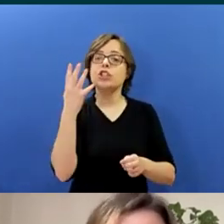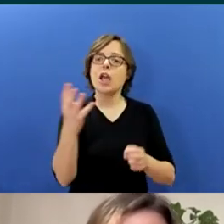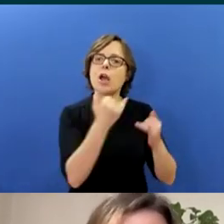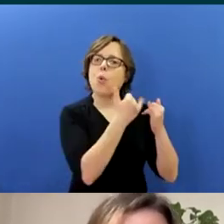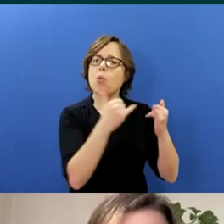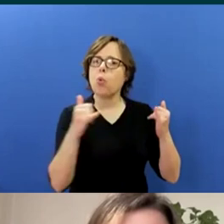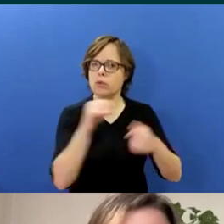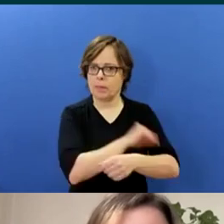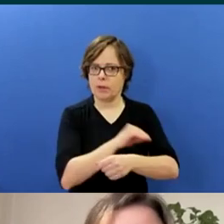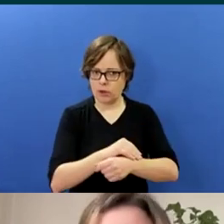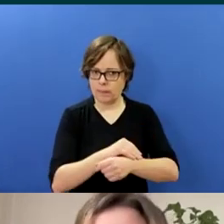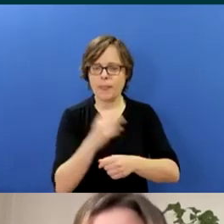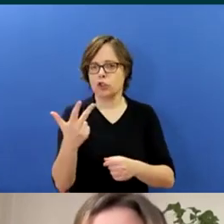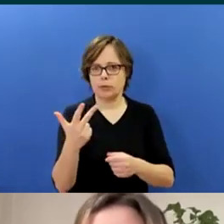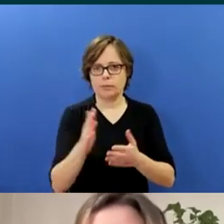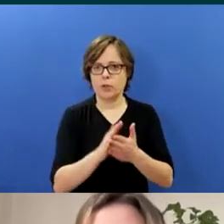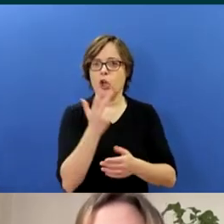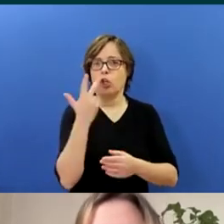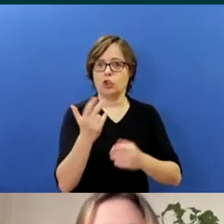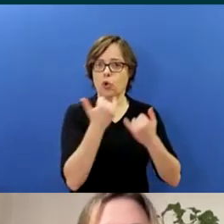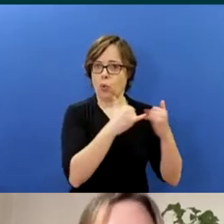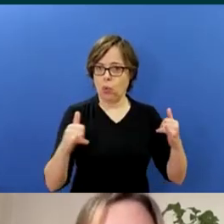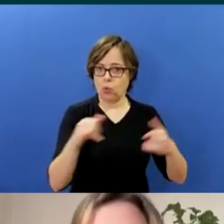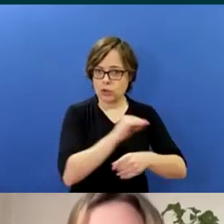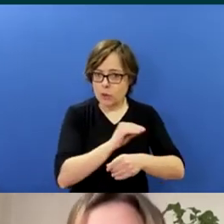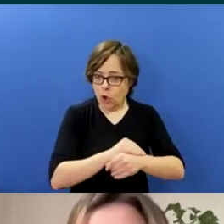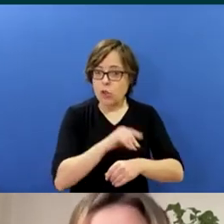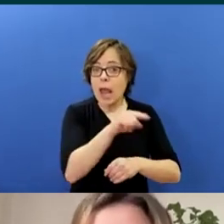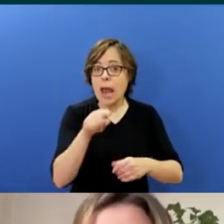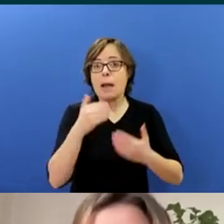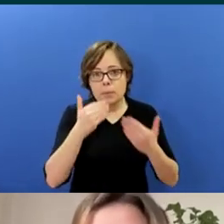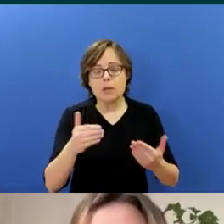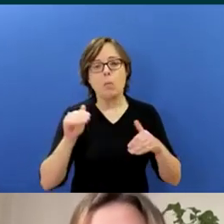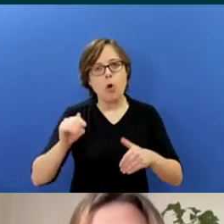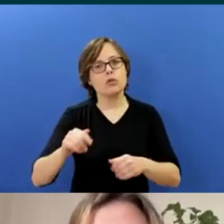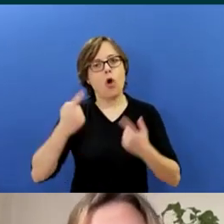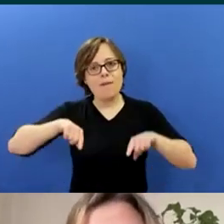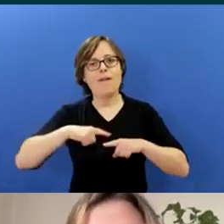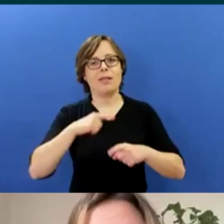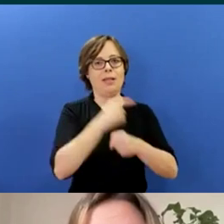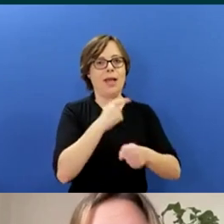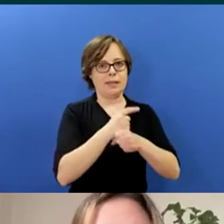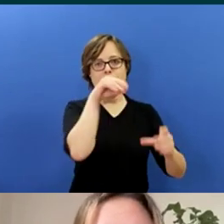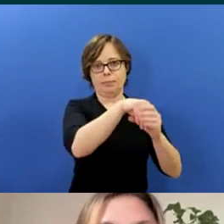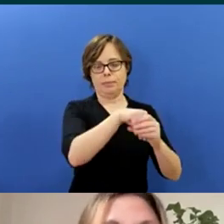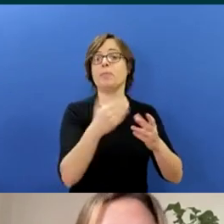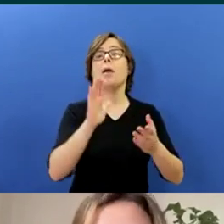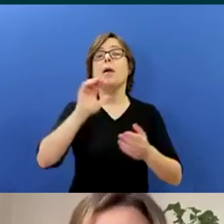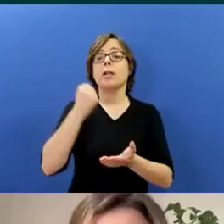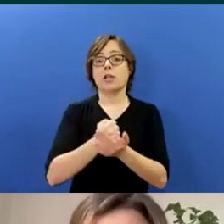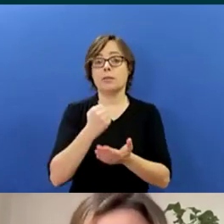in decision-making. First of all, the referendum. It is a way for citizens